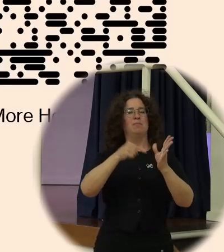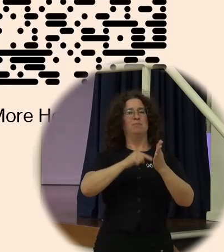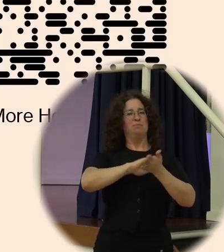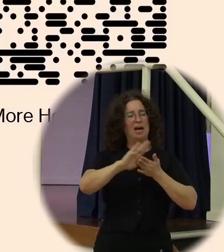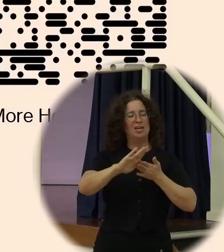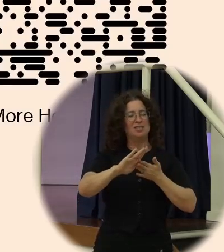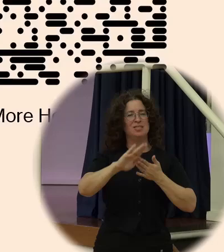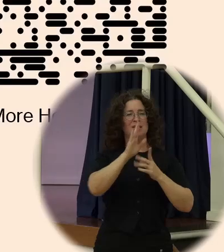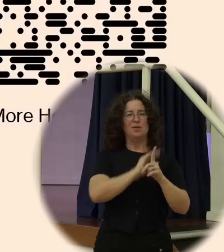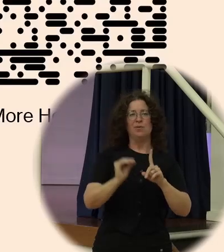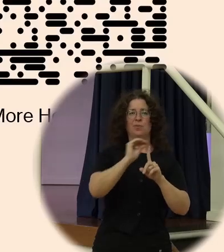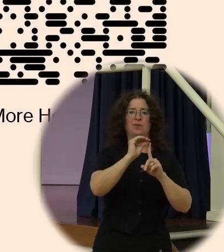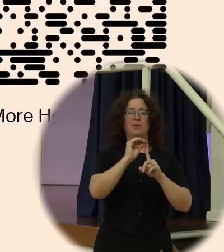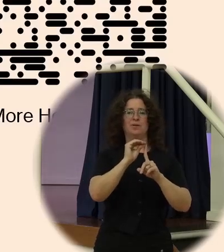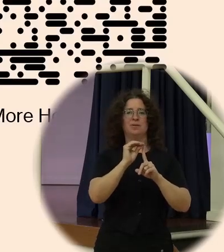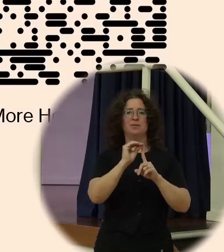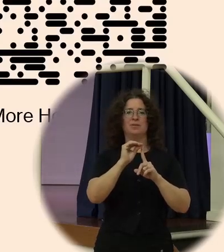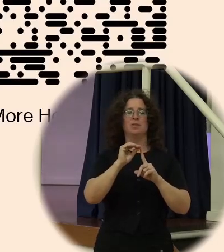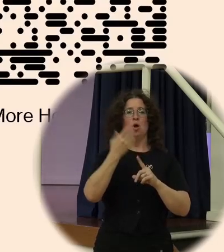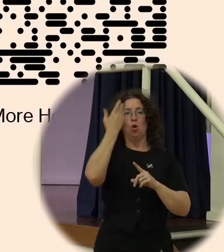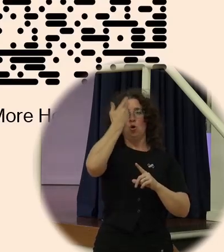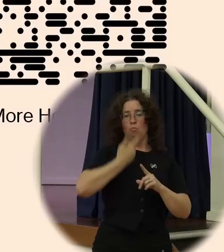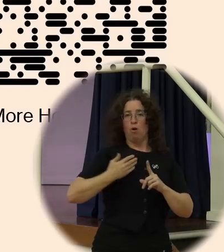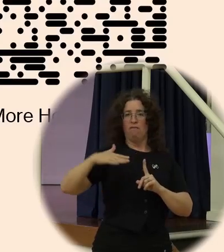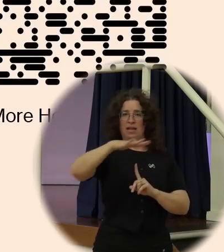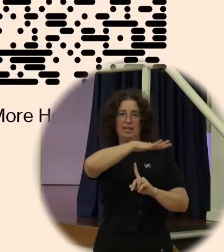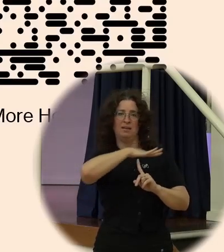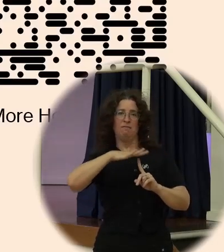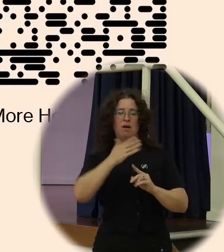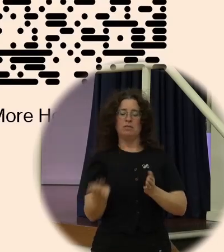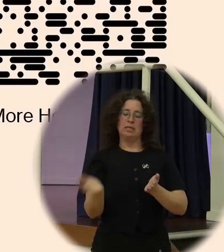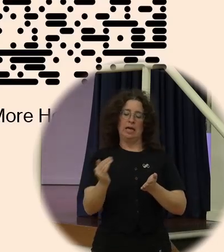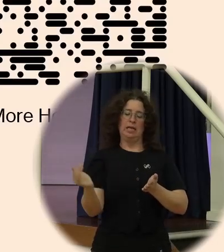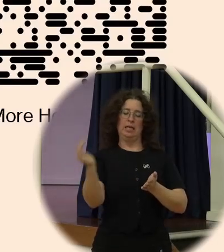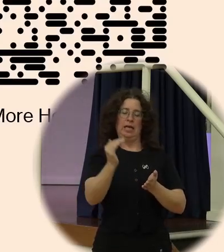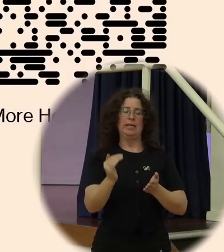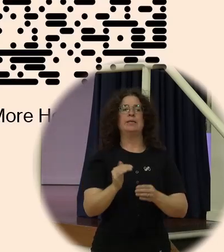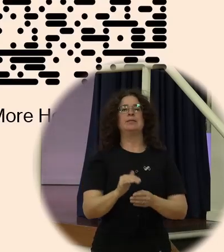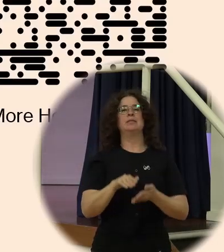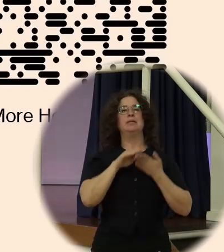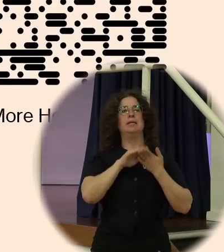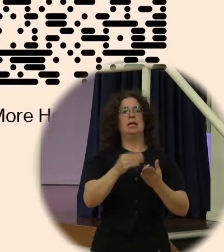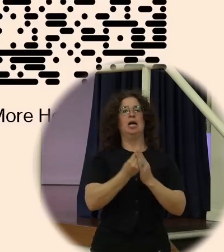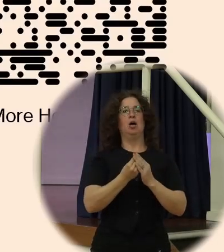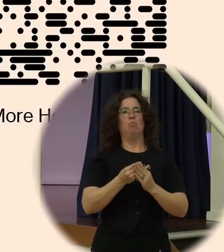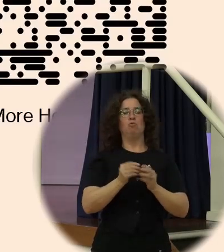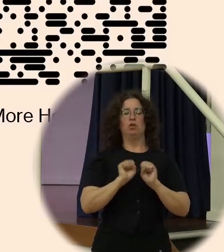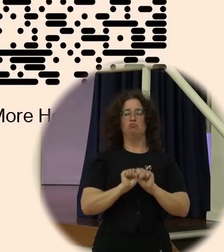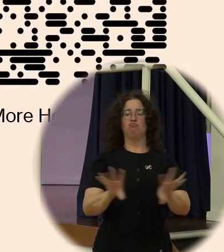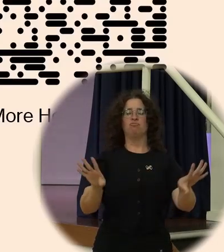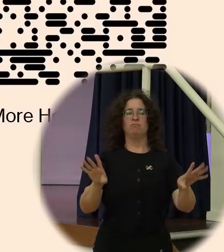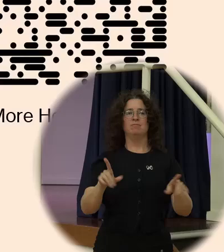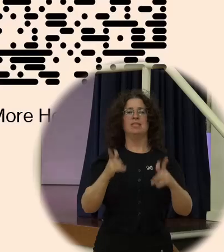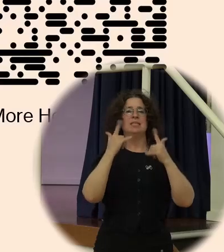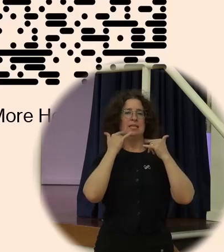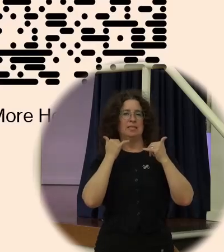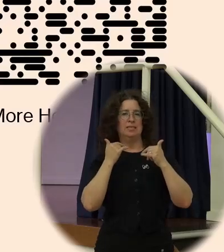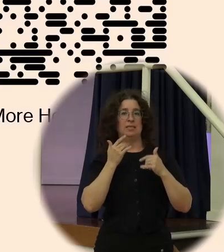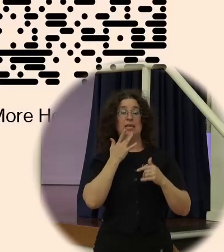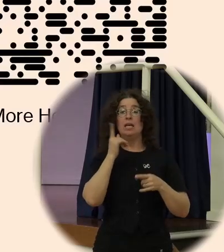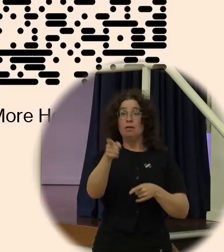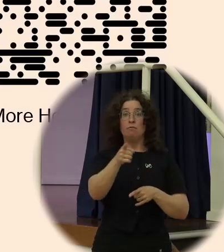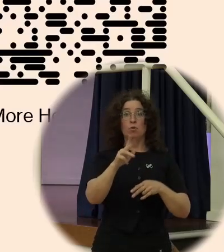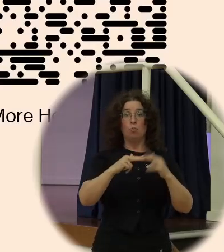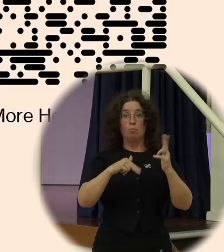updates. Profiles in environments add another layer, simplifying deployment and testing. If you're building a growing Unity project, especially